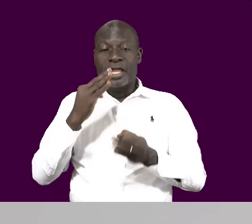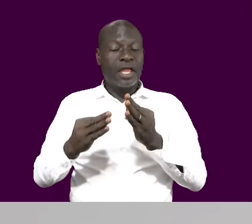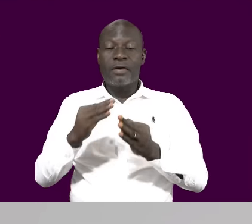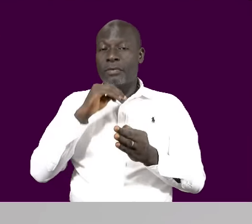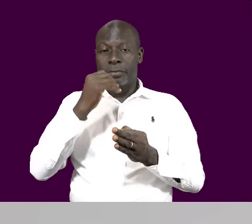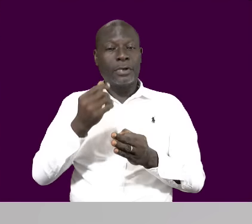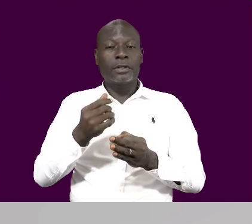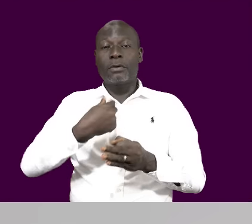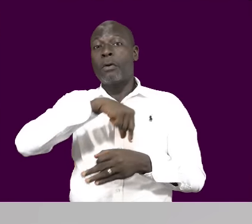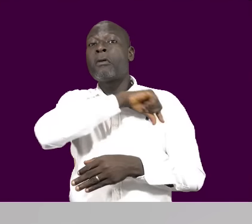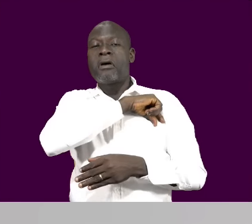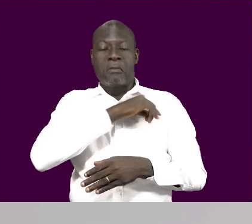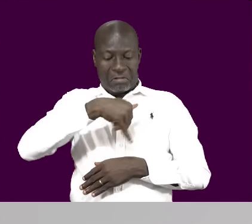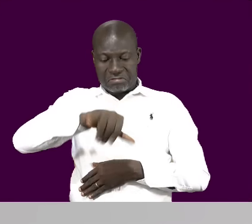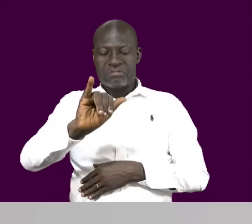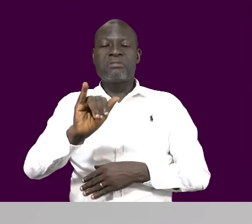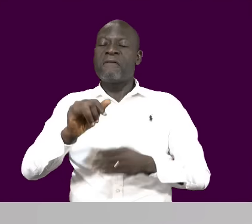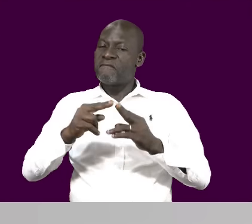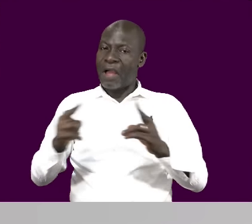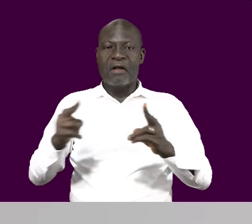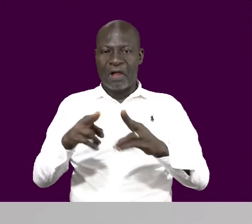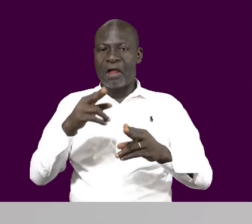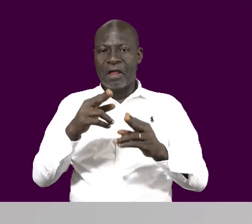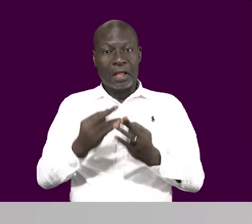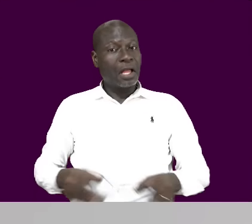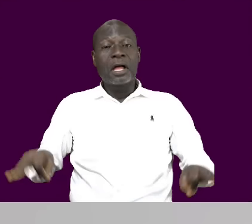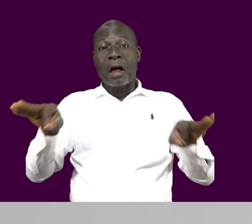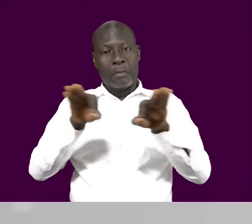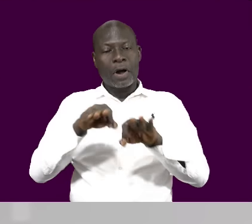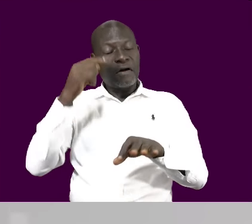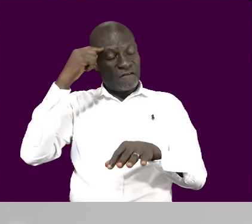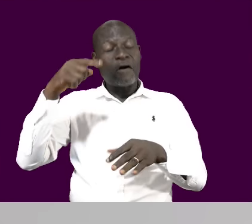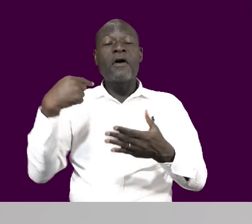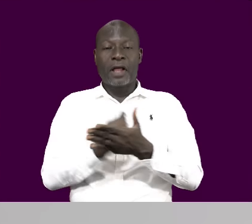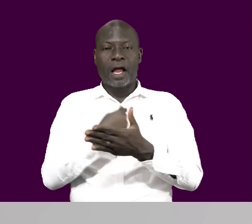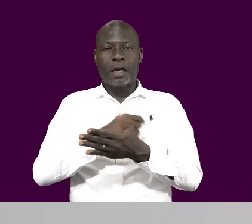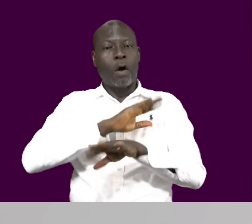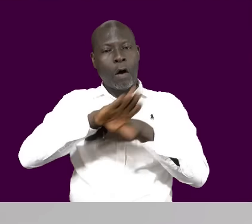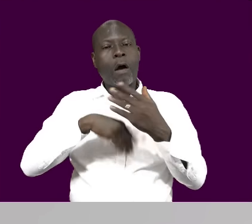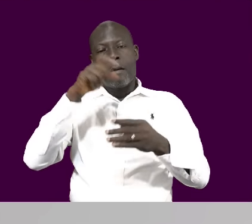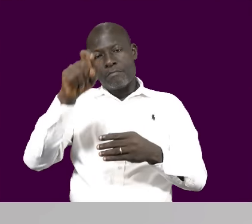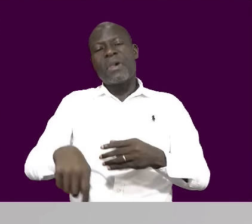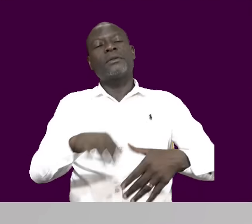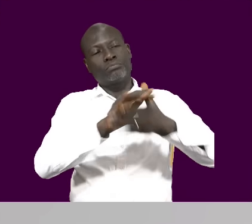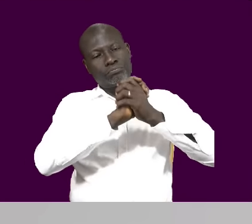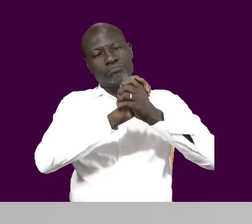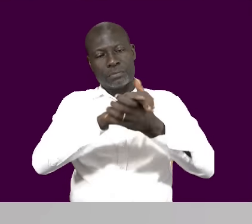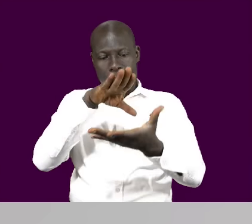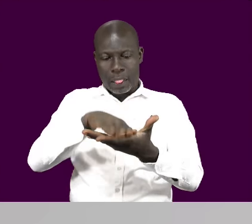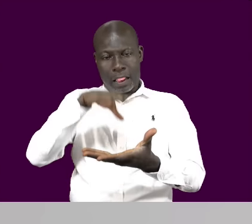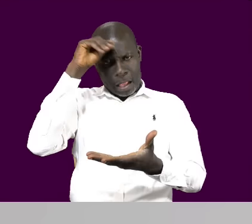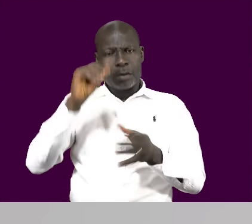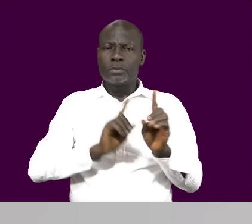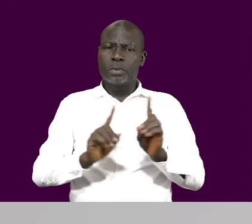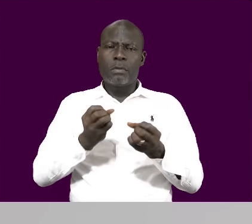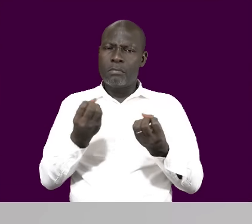dwumadi a omo adie no e ye very very remarkable a itwa se anyina ye sua ne ye ye niamma e